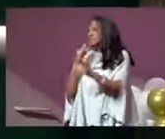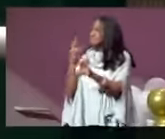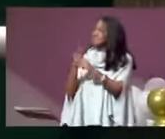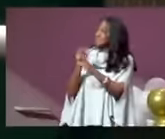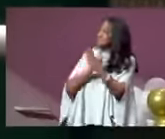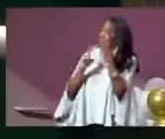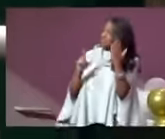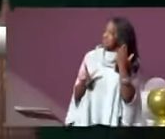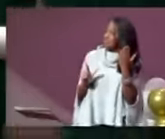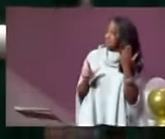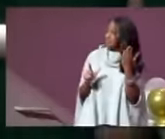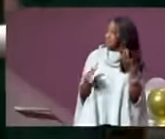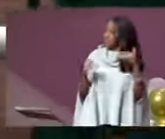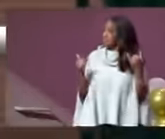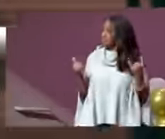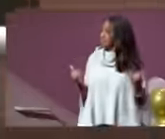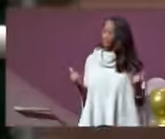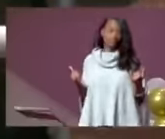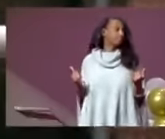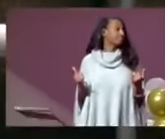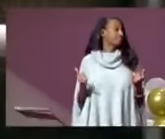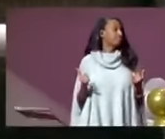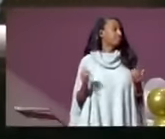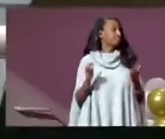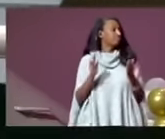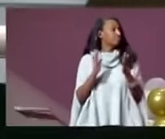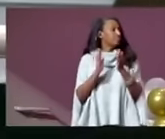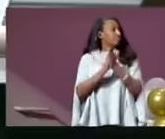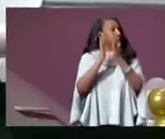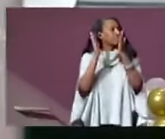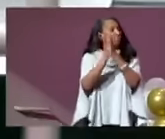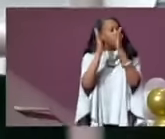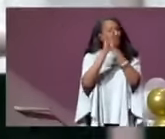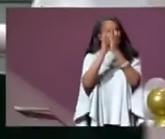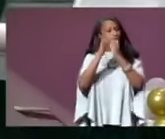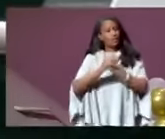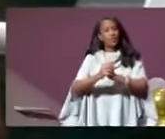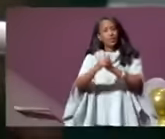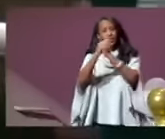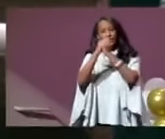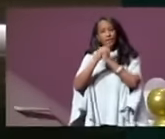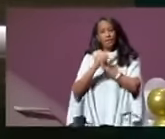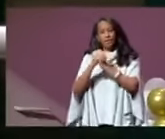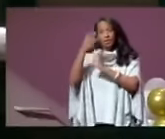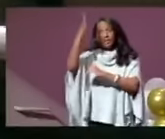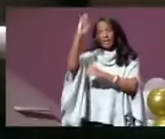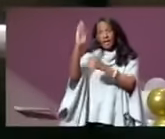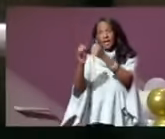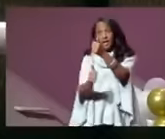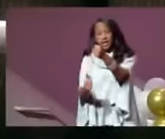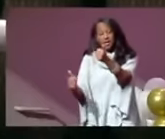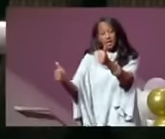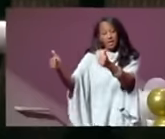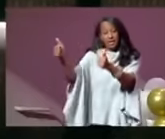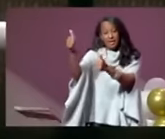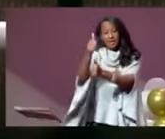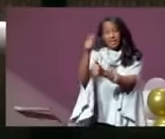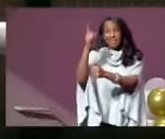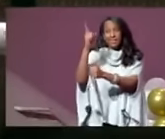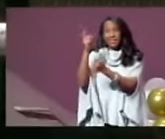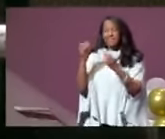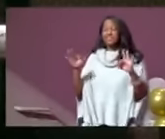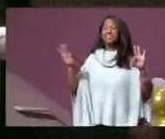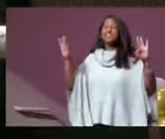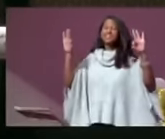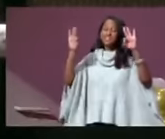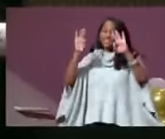moment of praise and worship to a Most High God, yes, God, who is truly deserving. Yes,